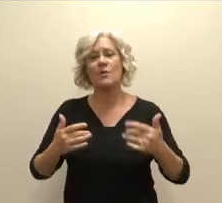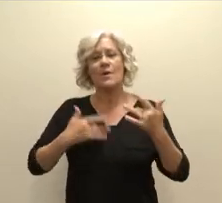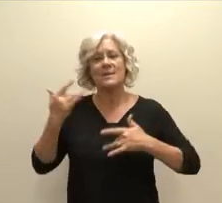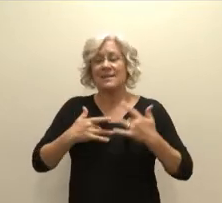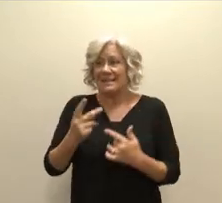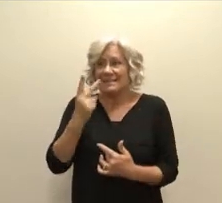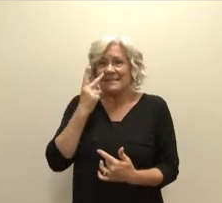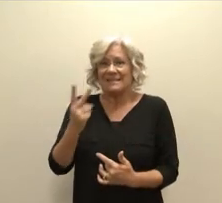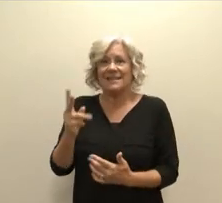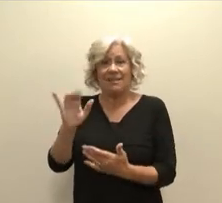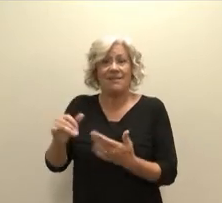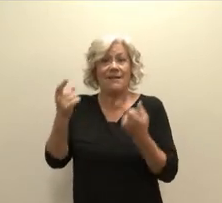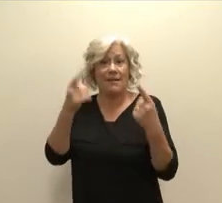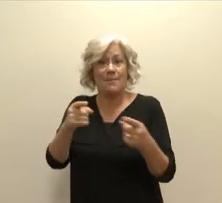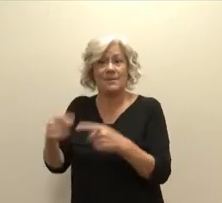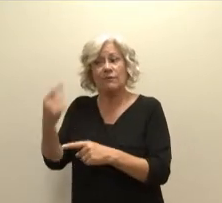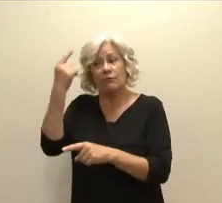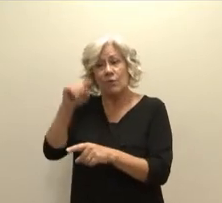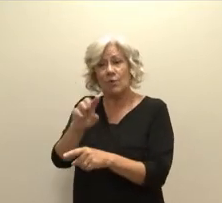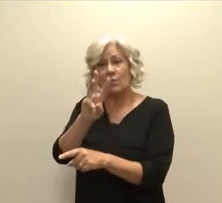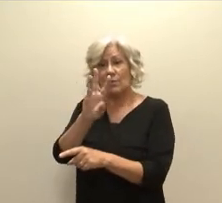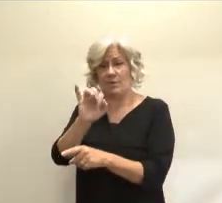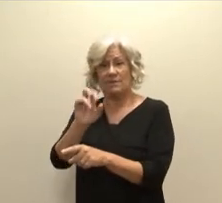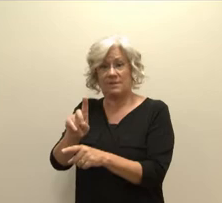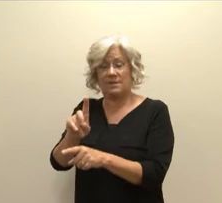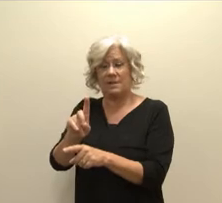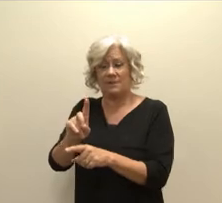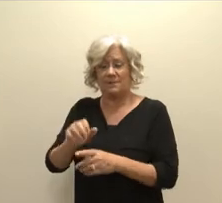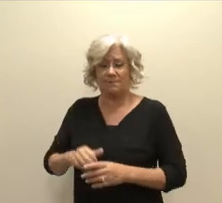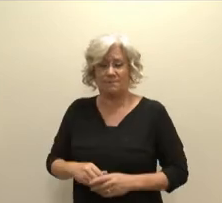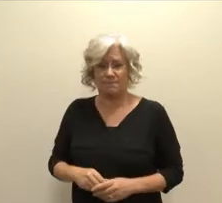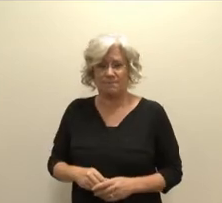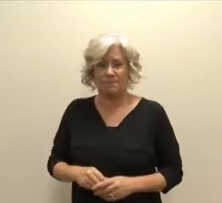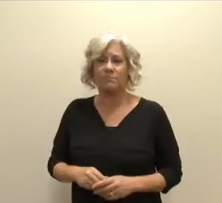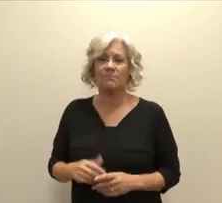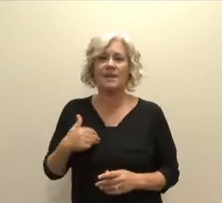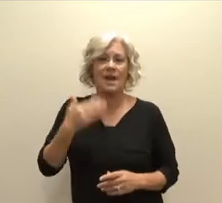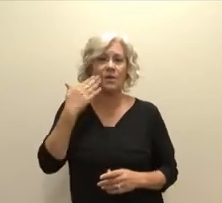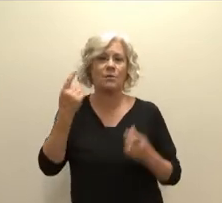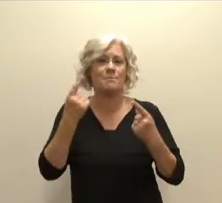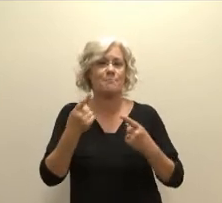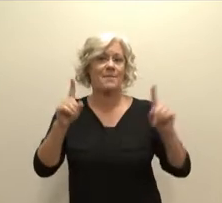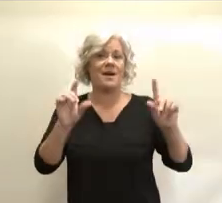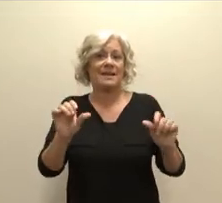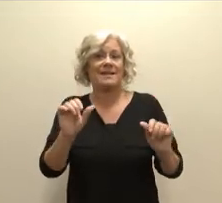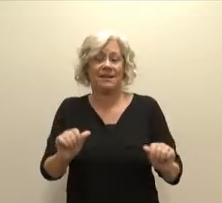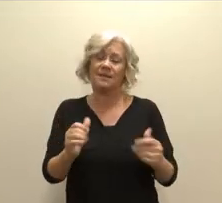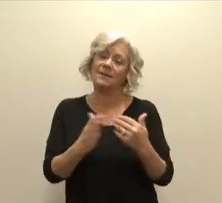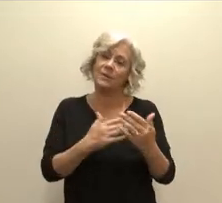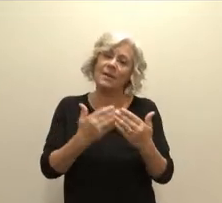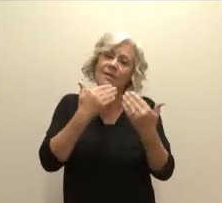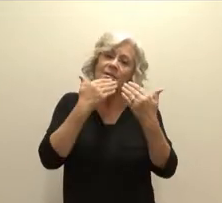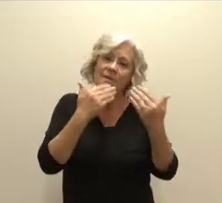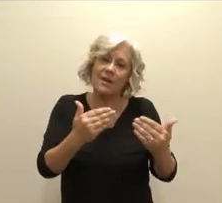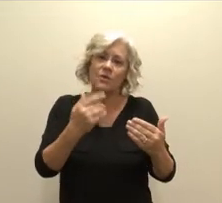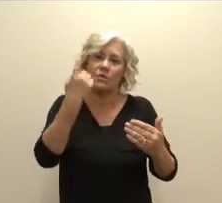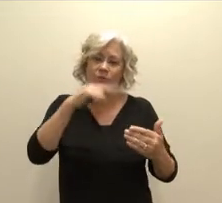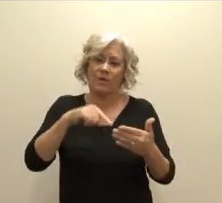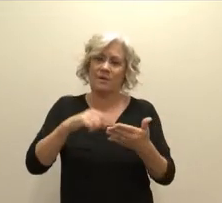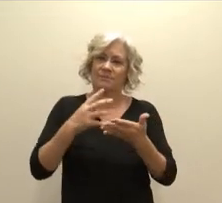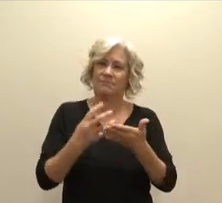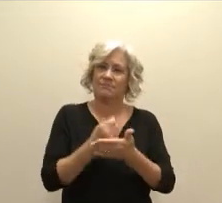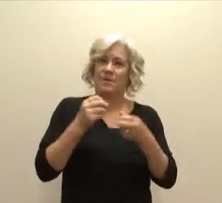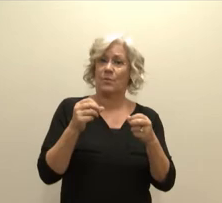see that happen for Waco ISD, because I know that it can happen. So thank you for the opportunity.